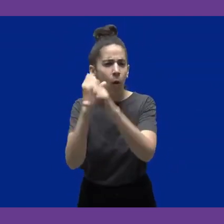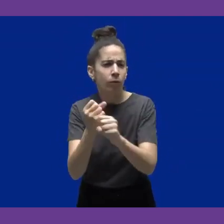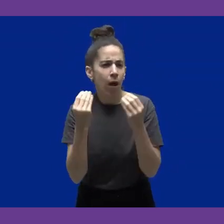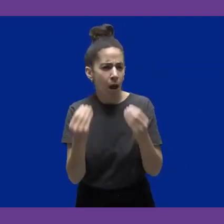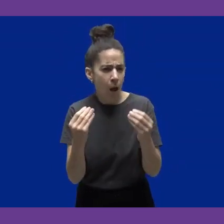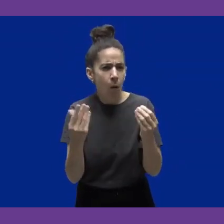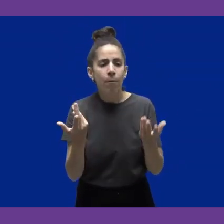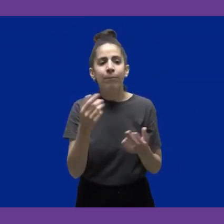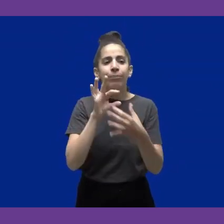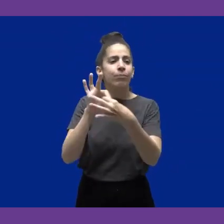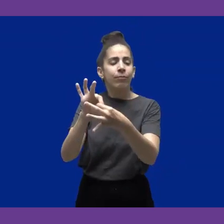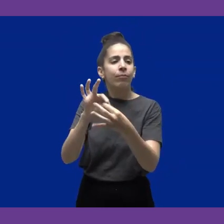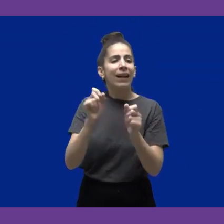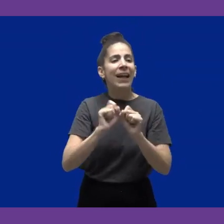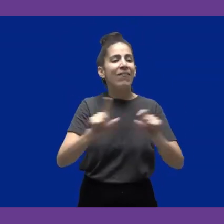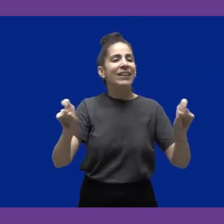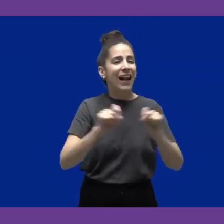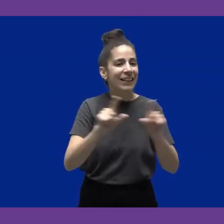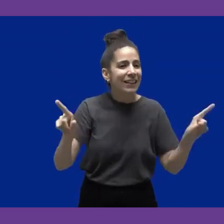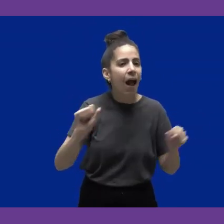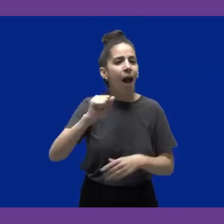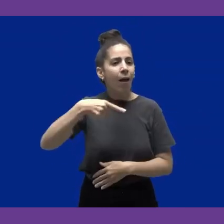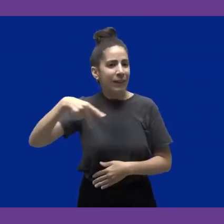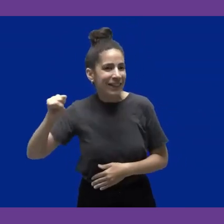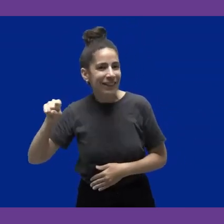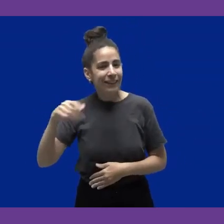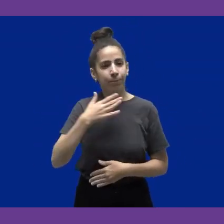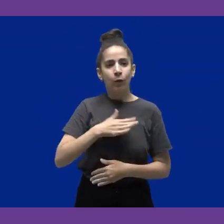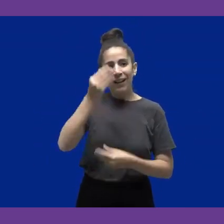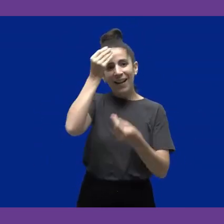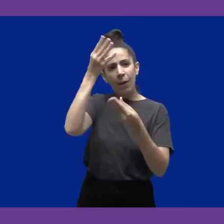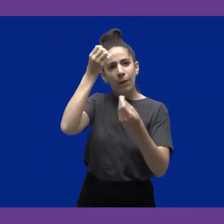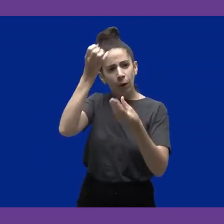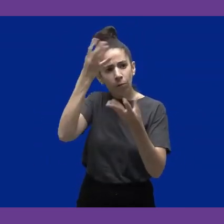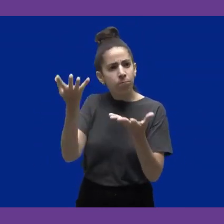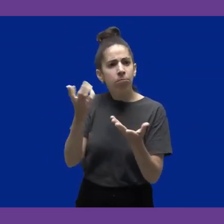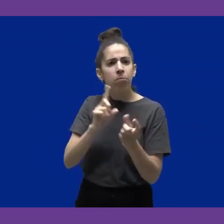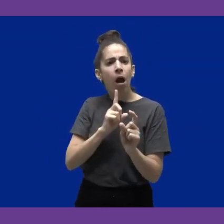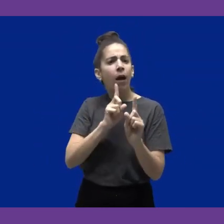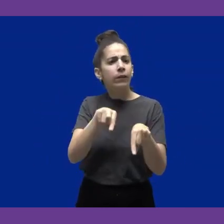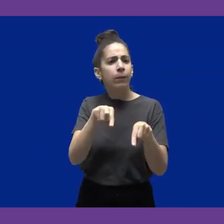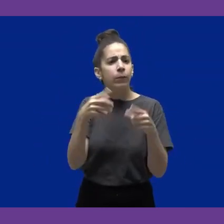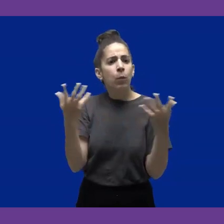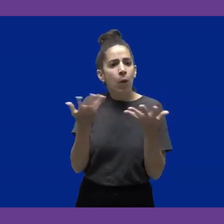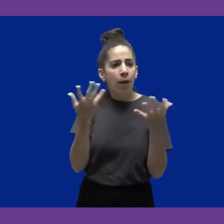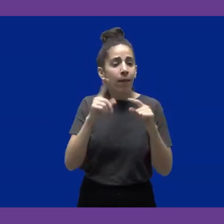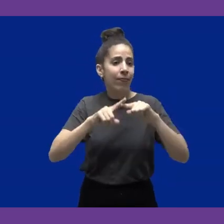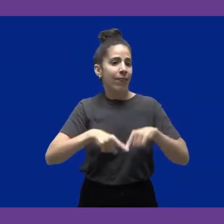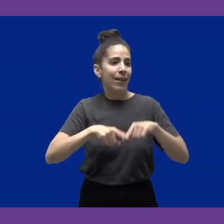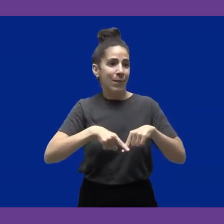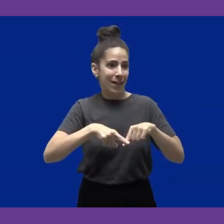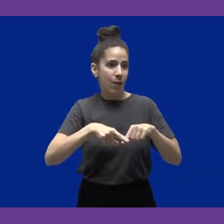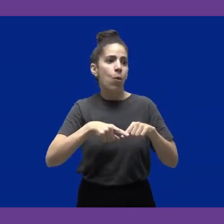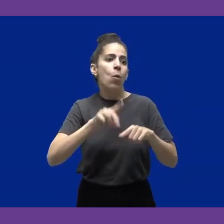what this website is containing, because the idea is that it is a website that is providing a service, or that you can